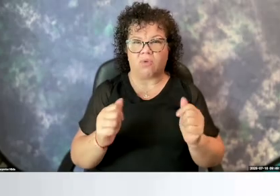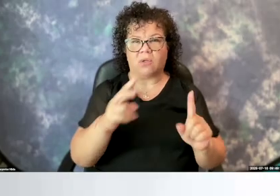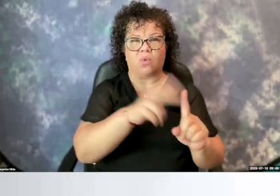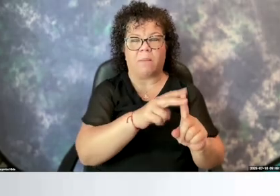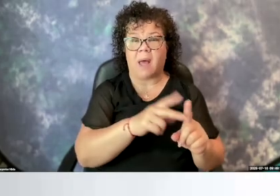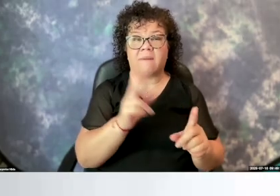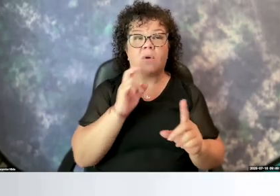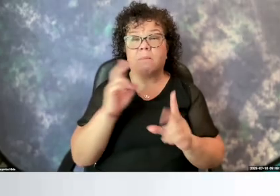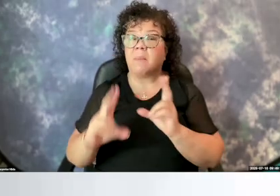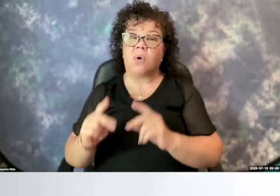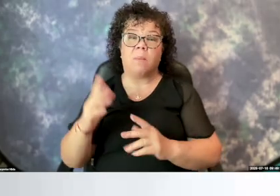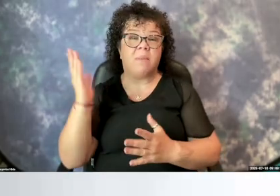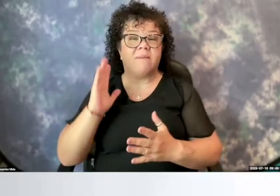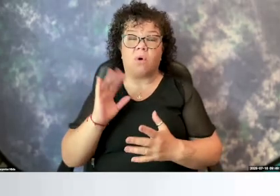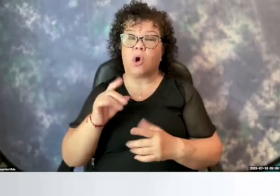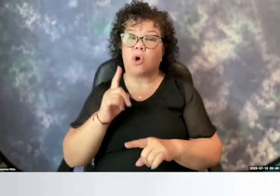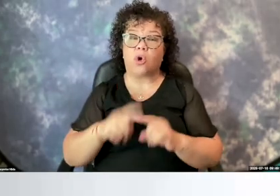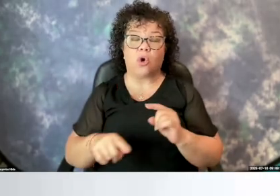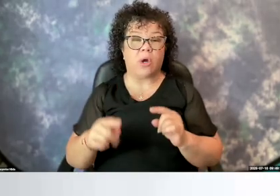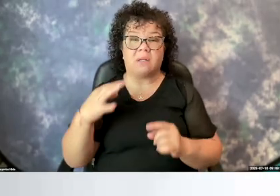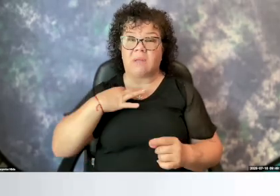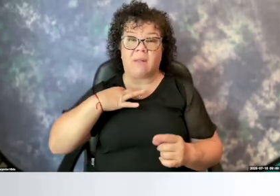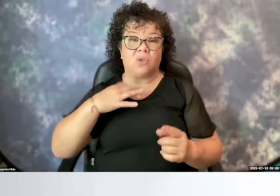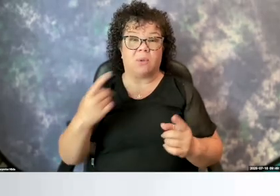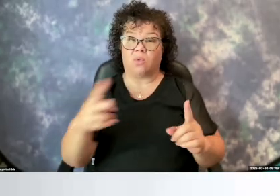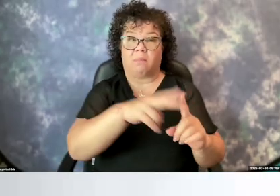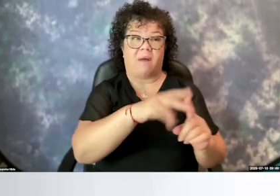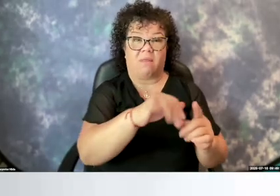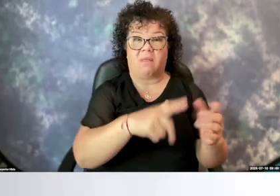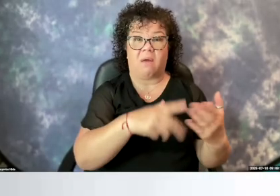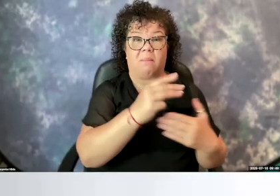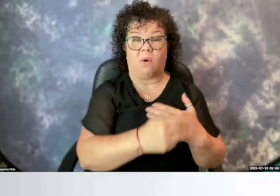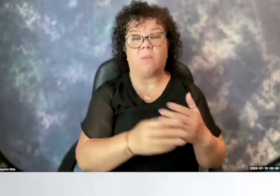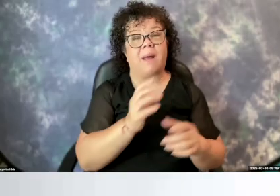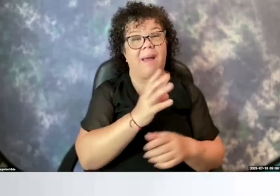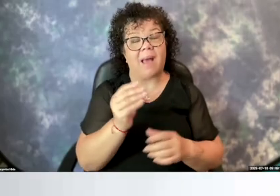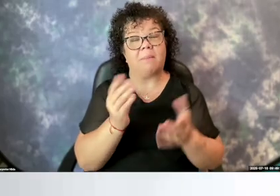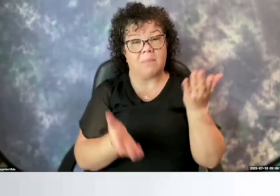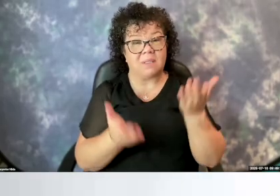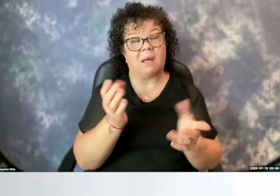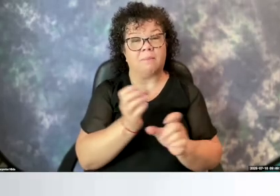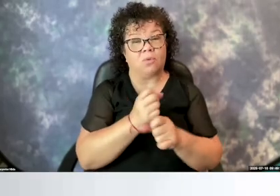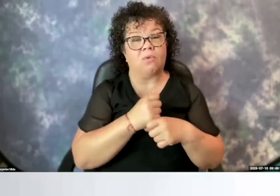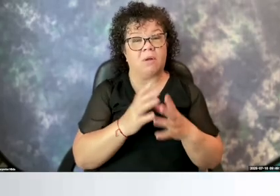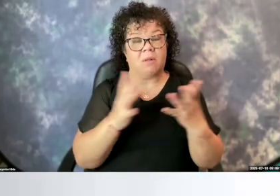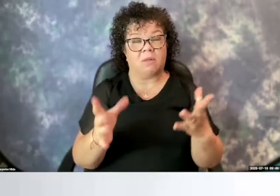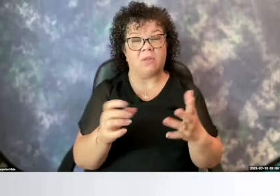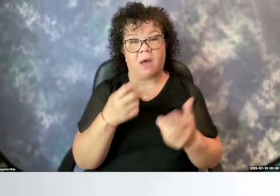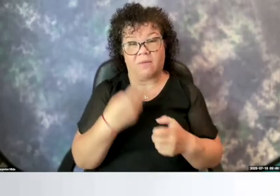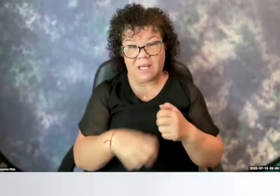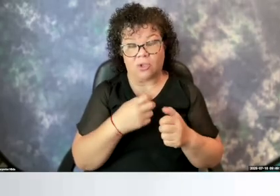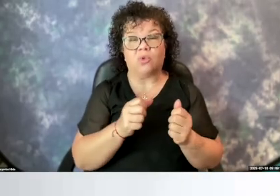Area that haven't previously been eligible for the program, potentially creating a lot of issues with